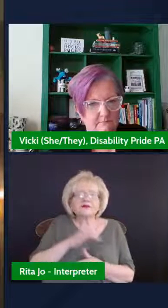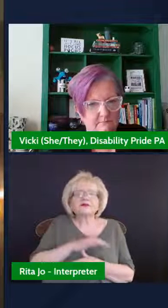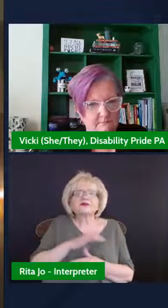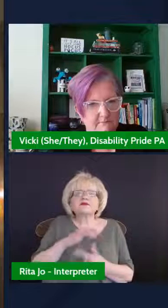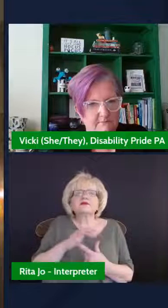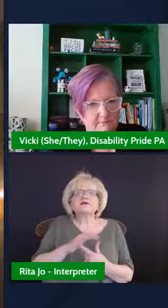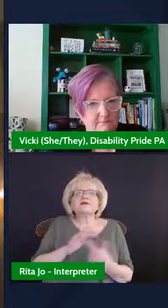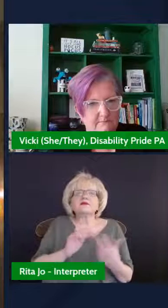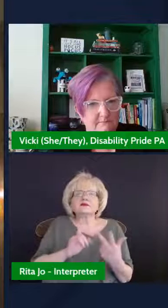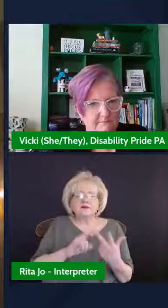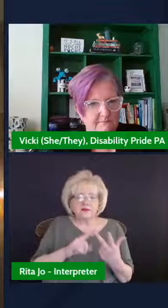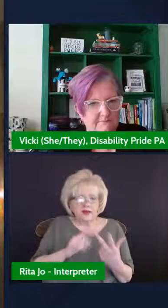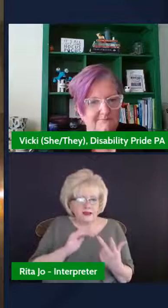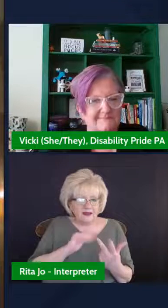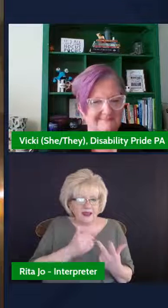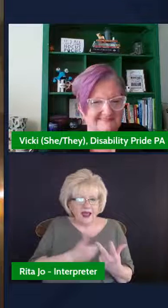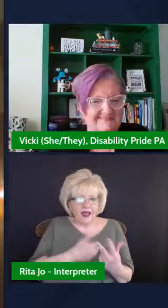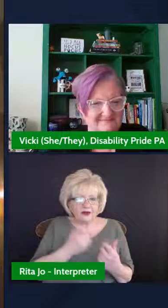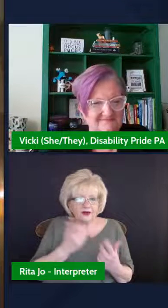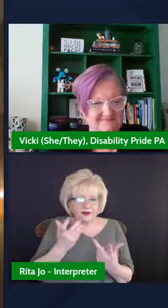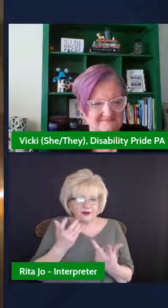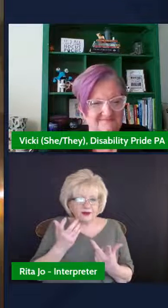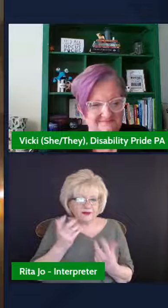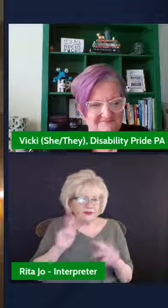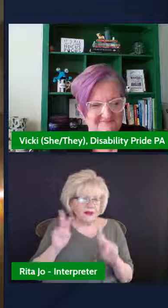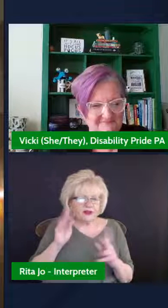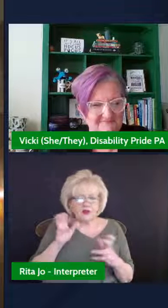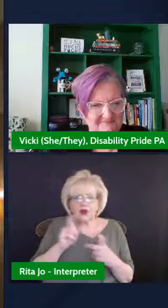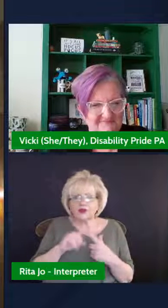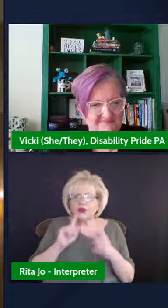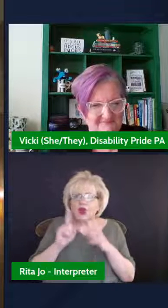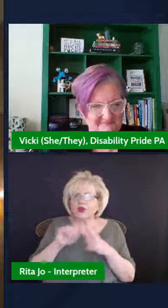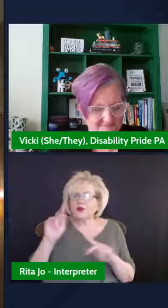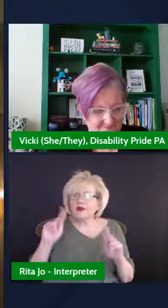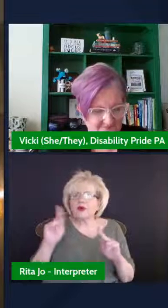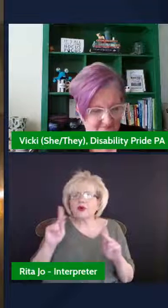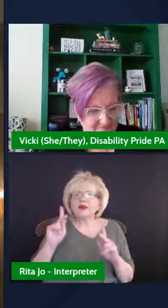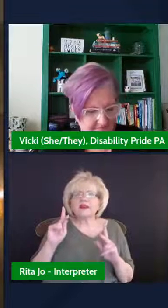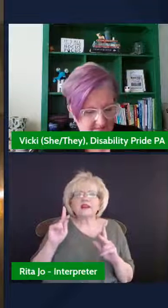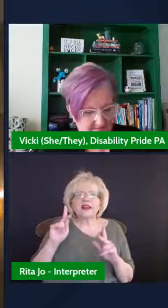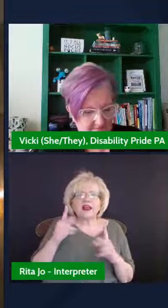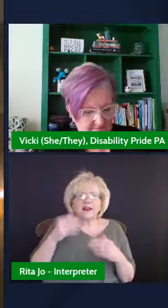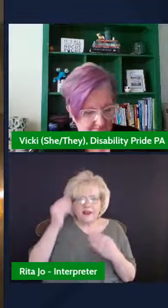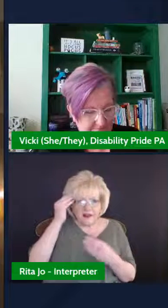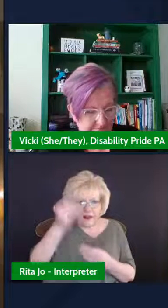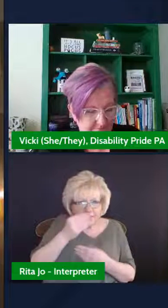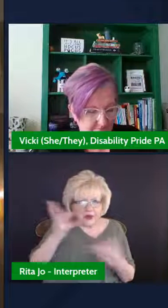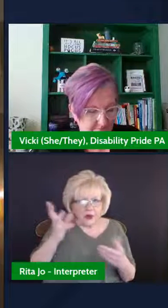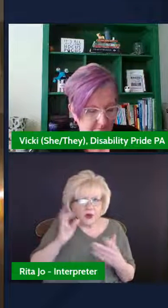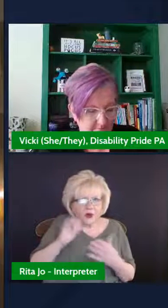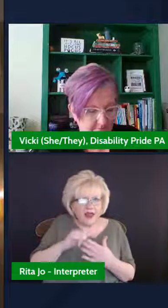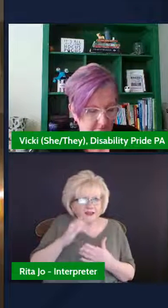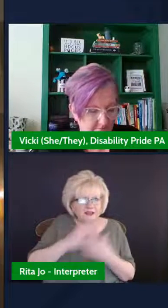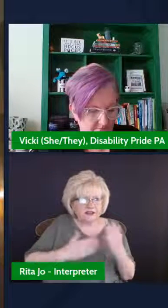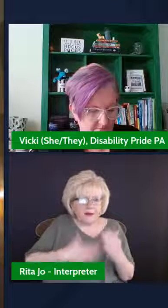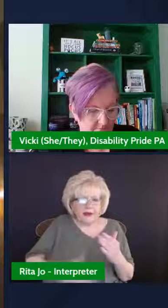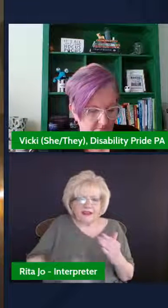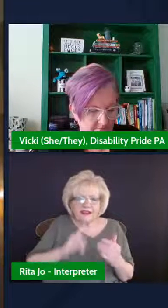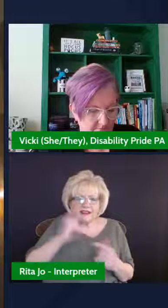our advocates just like to talk to people, like just to let people know that somebody's thinking about them. But yeah, I